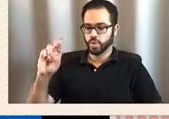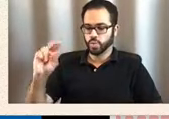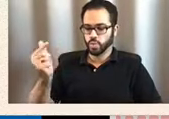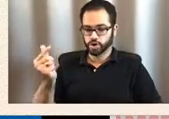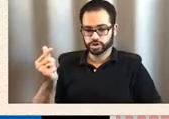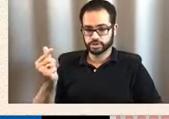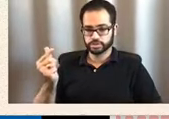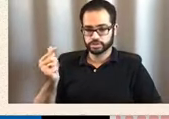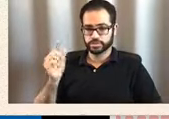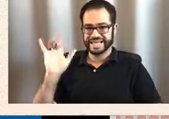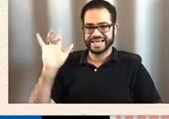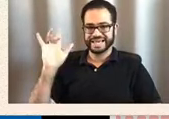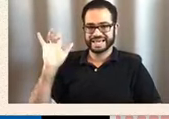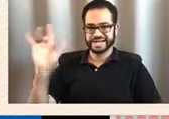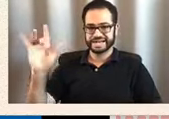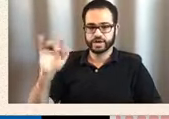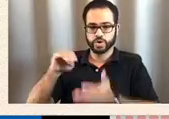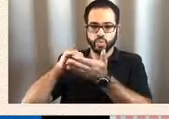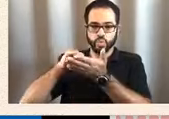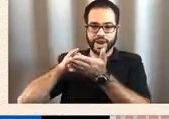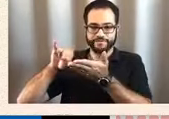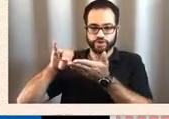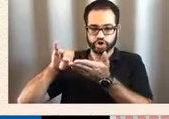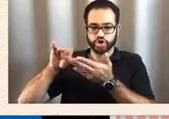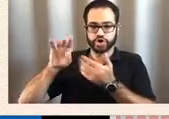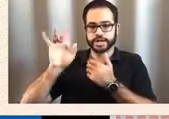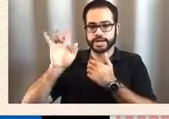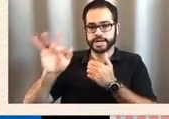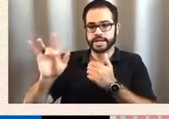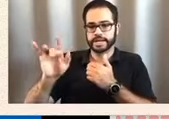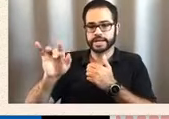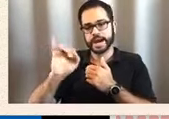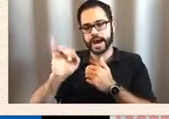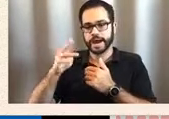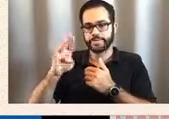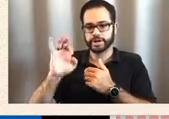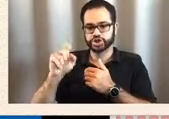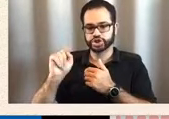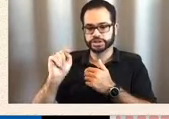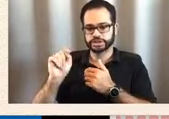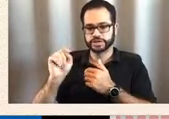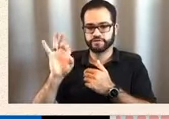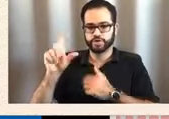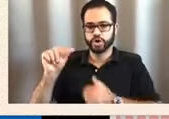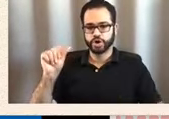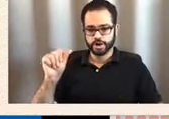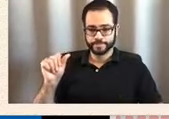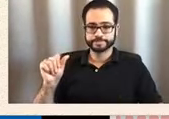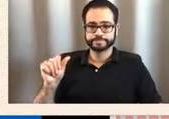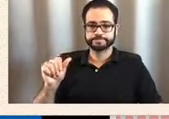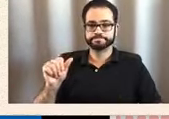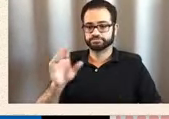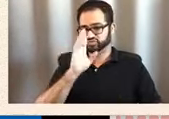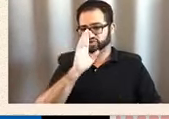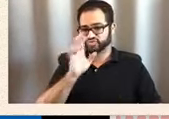click on waivers, and click on iBudget Florida. The direct link is